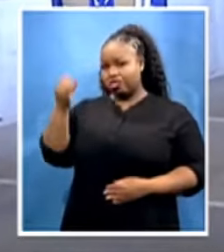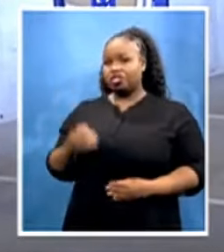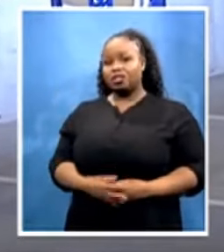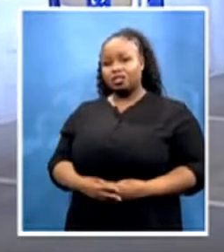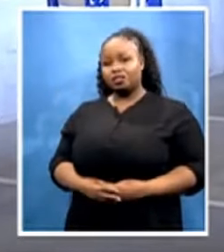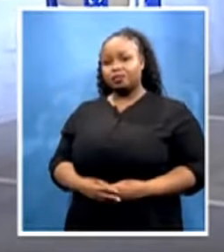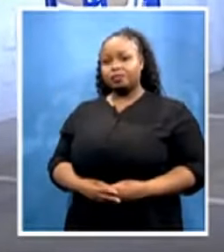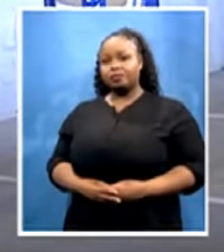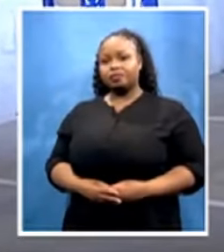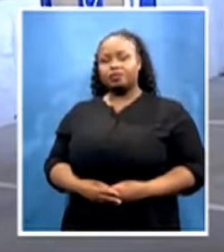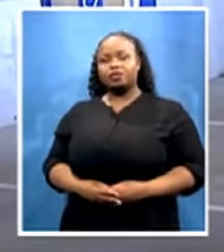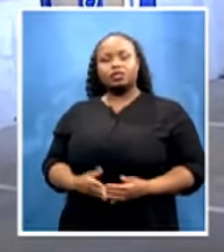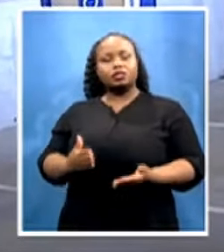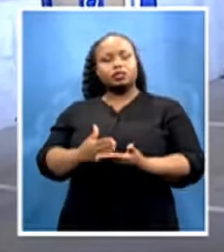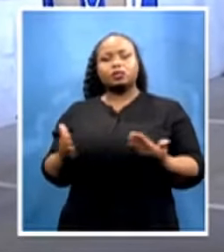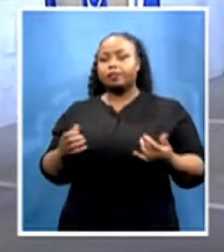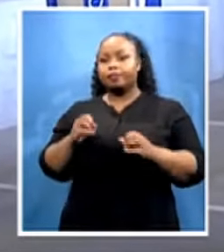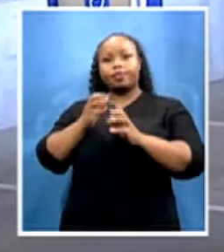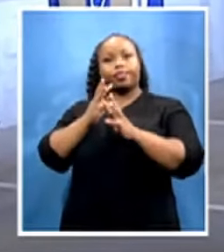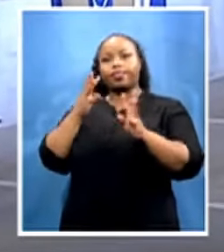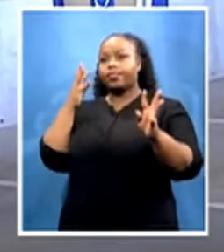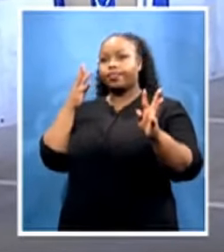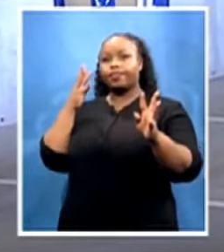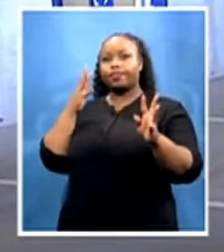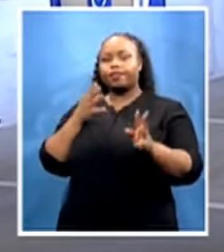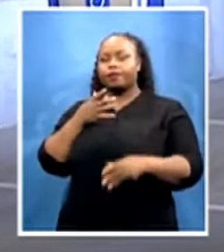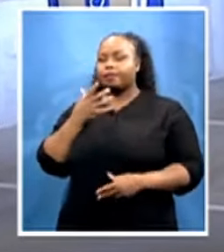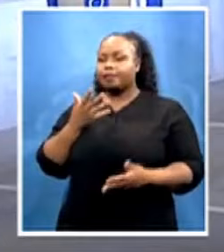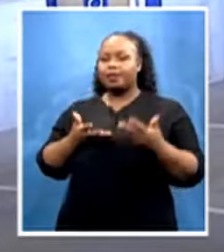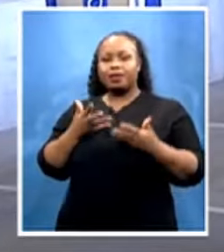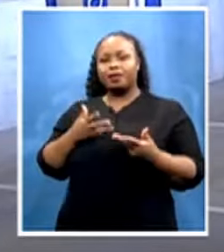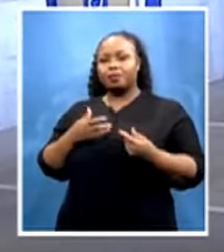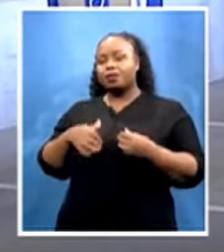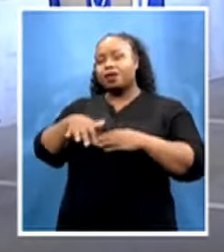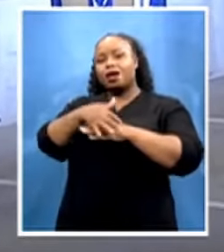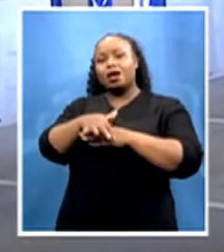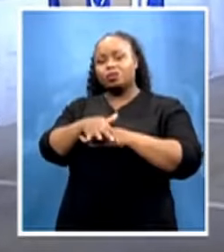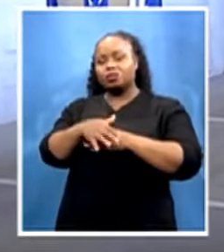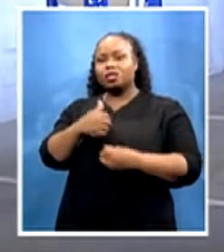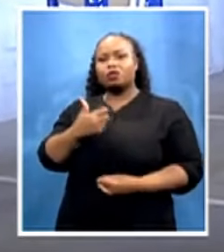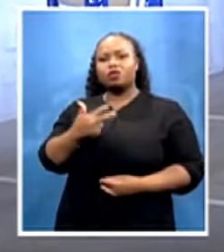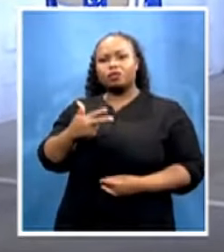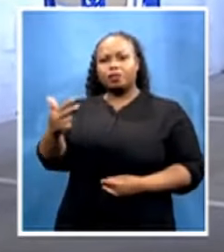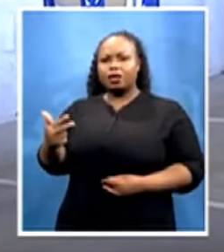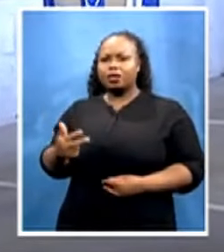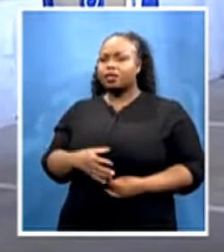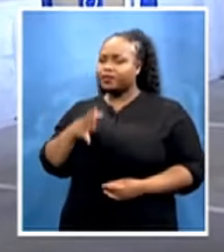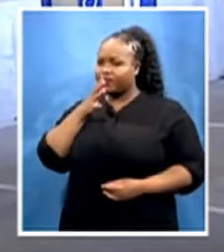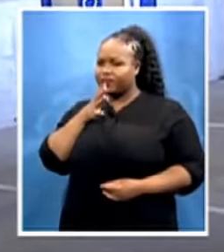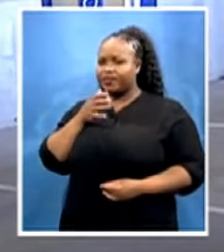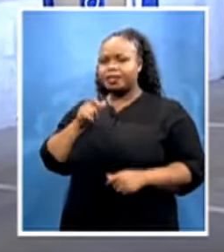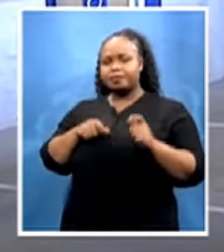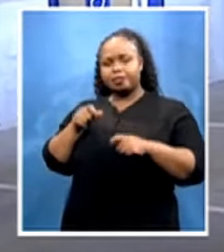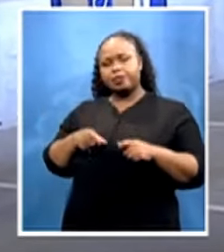well be shooting out of this parking lot here. But we will be observing the developments here at the Mel